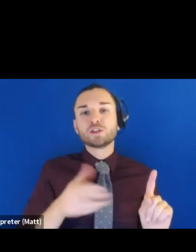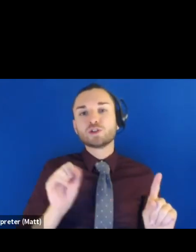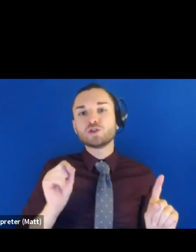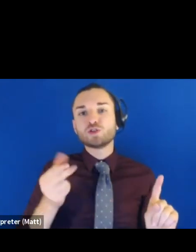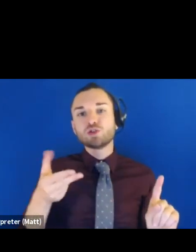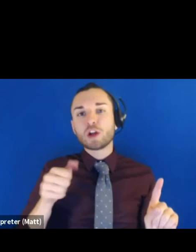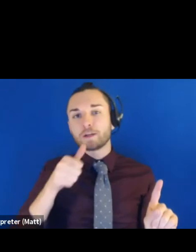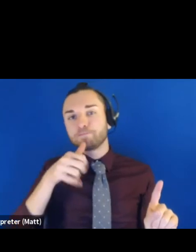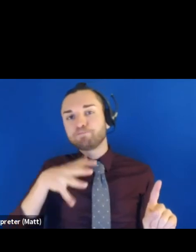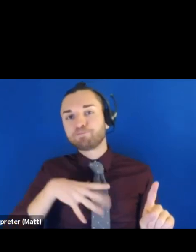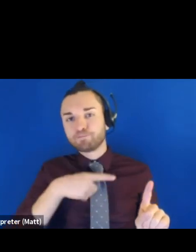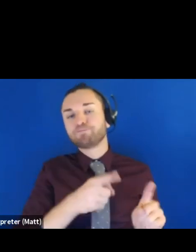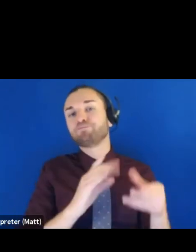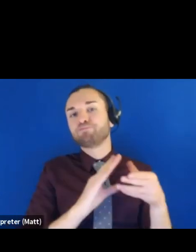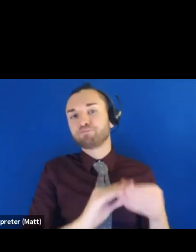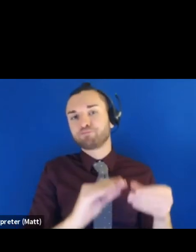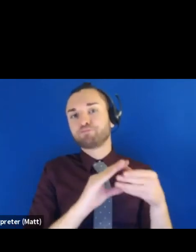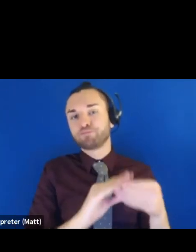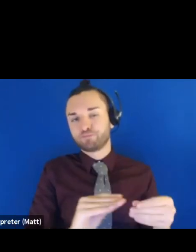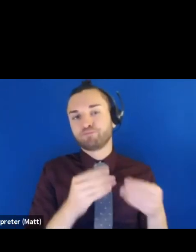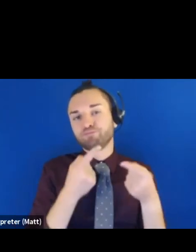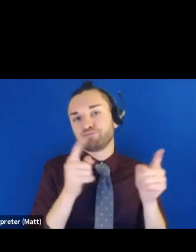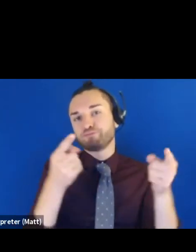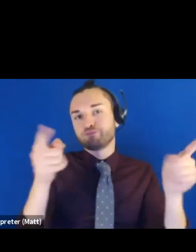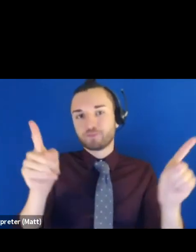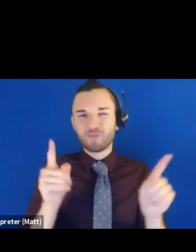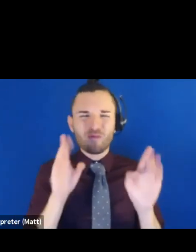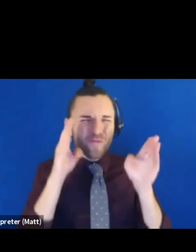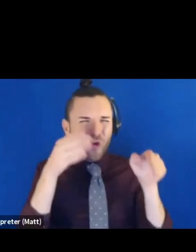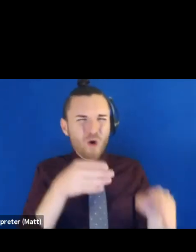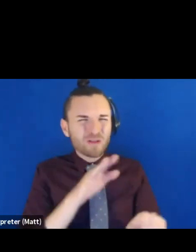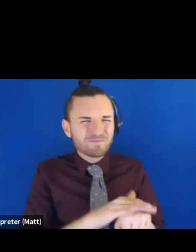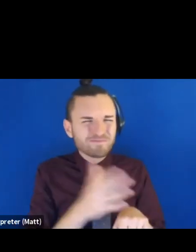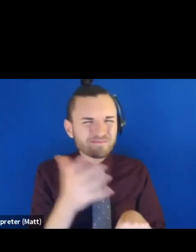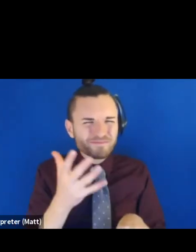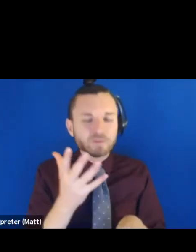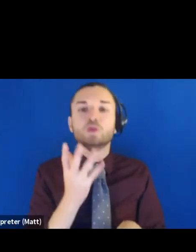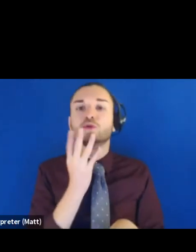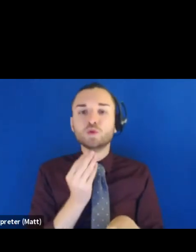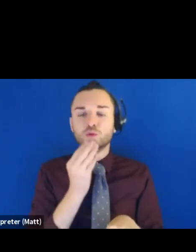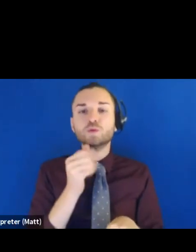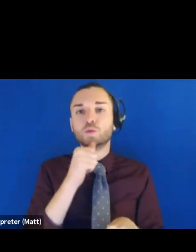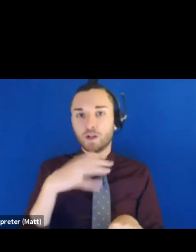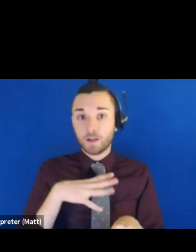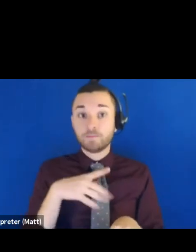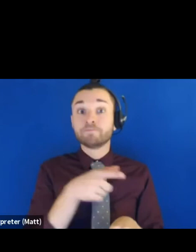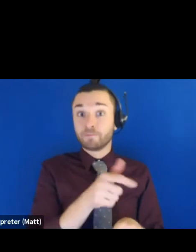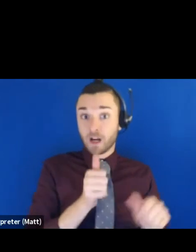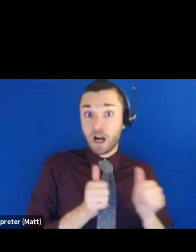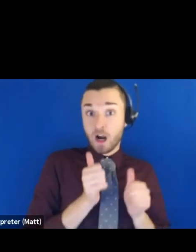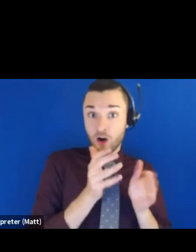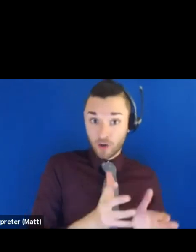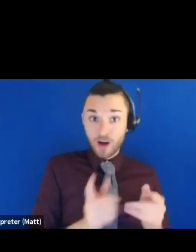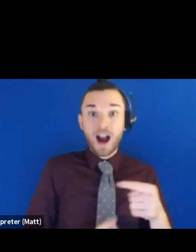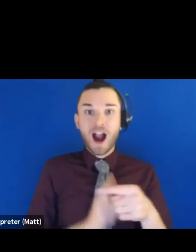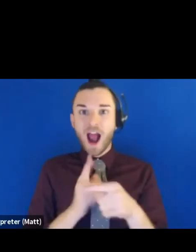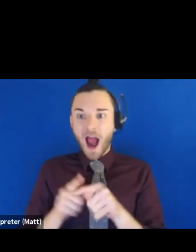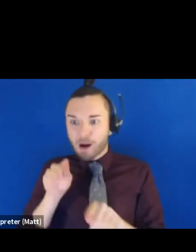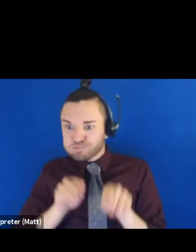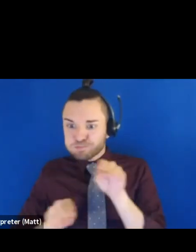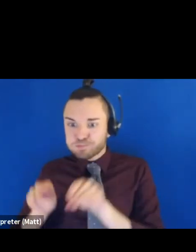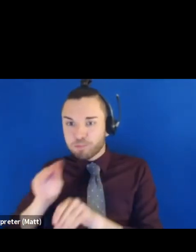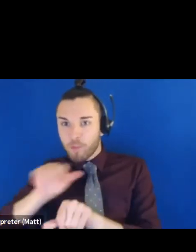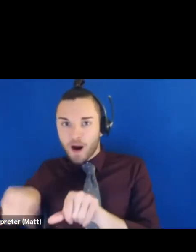on the contributions of Jewish women in front of and behind the lens. We are taking the opportunity of our